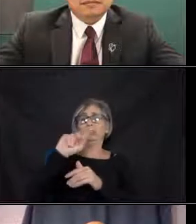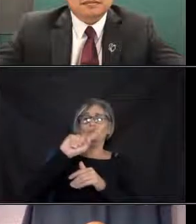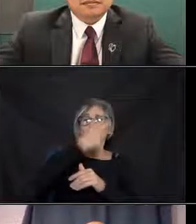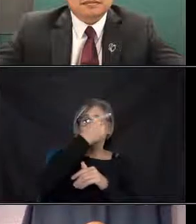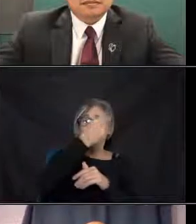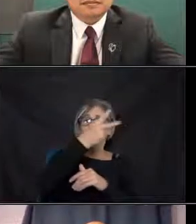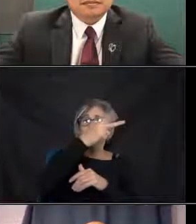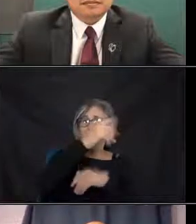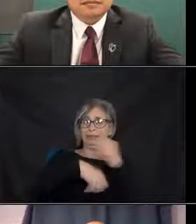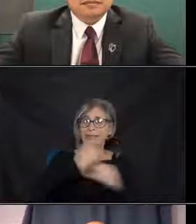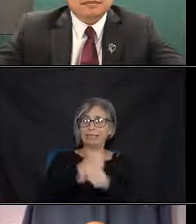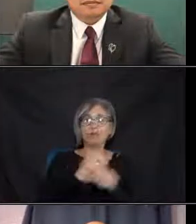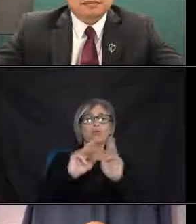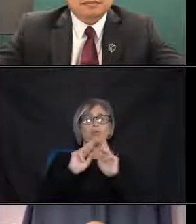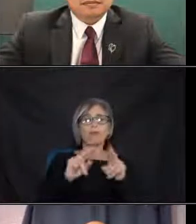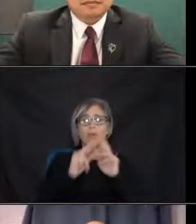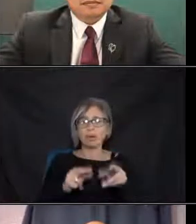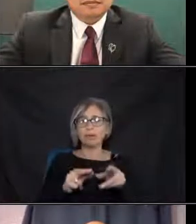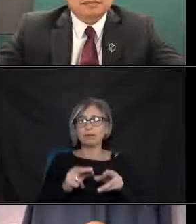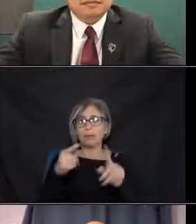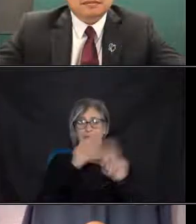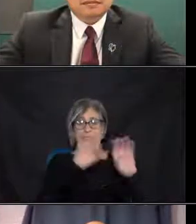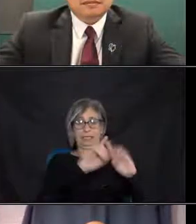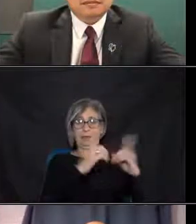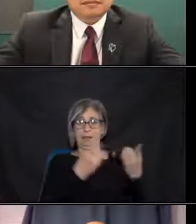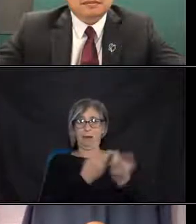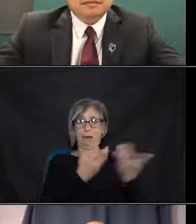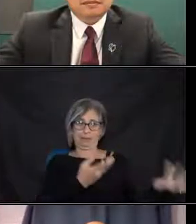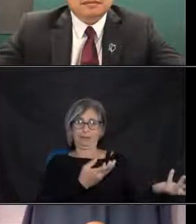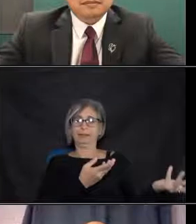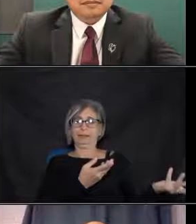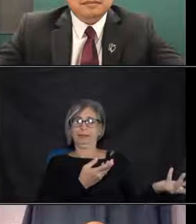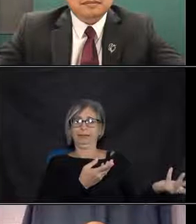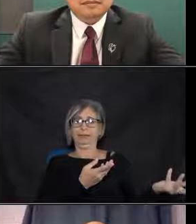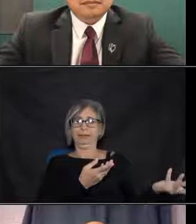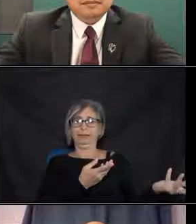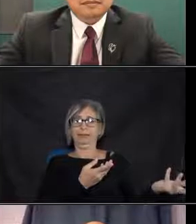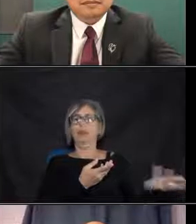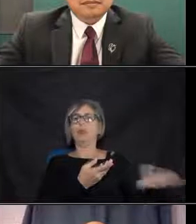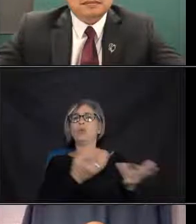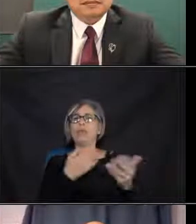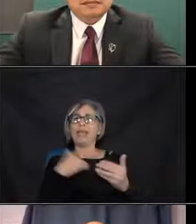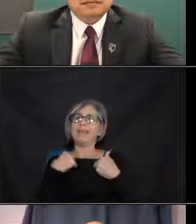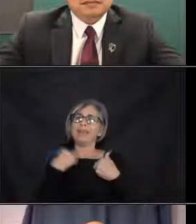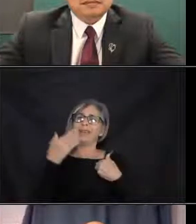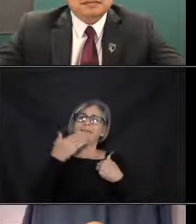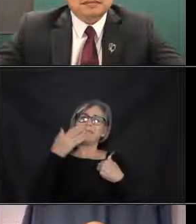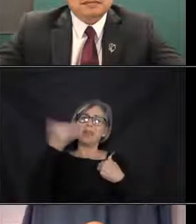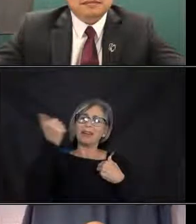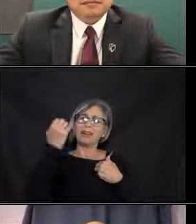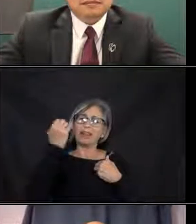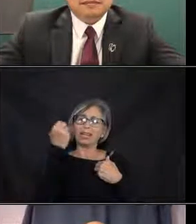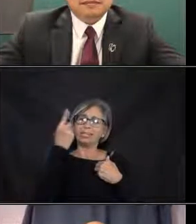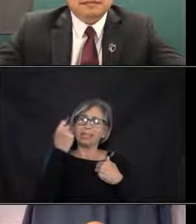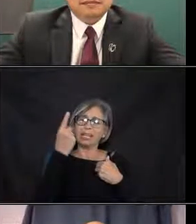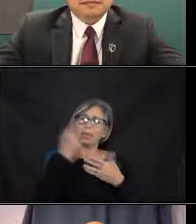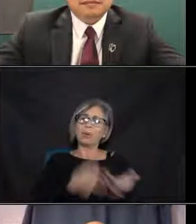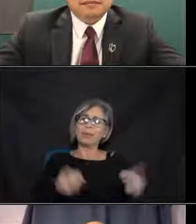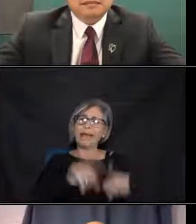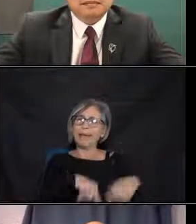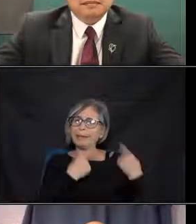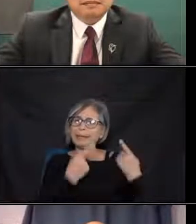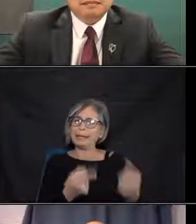reports with these departments so that we have a better idea what has happened. And so